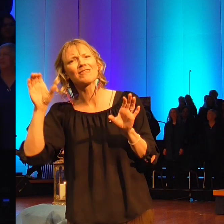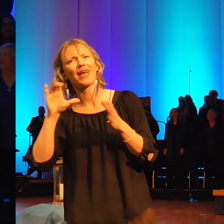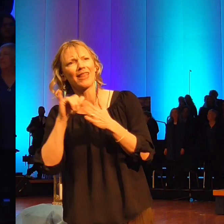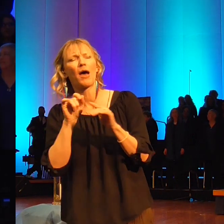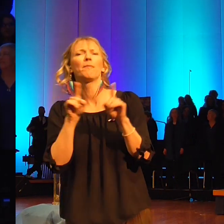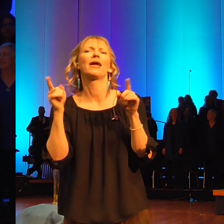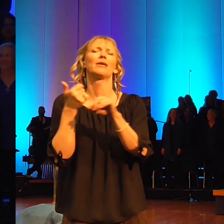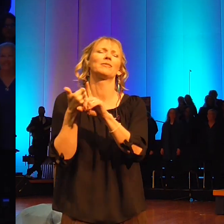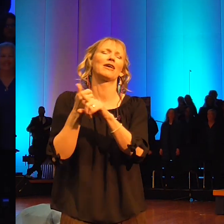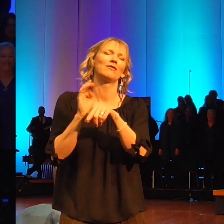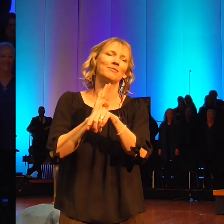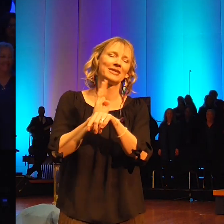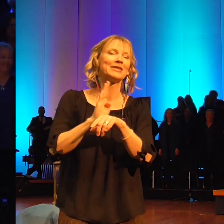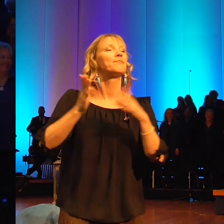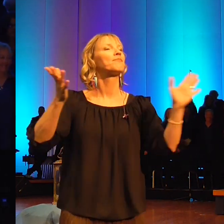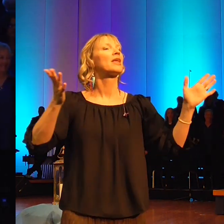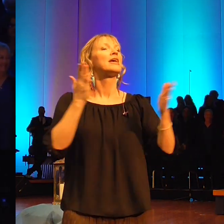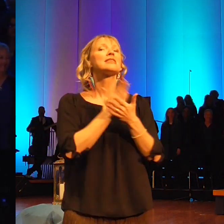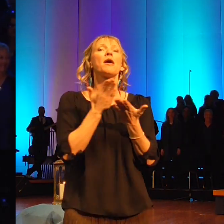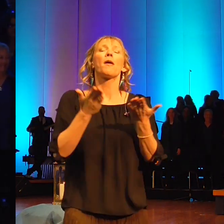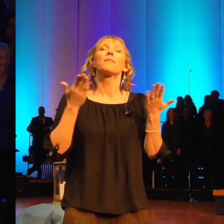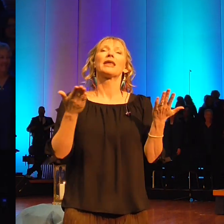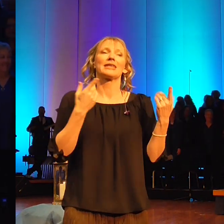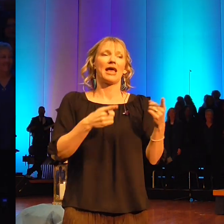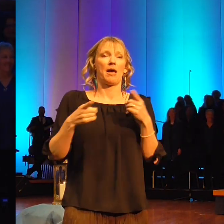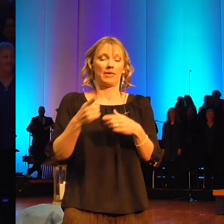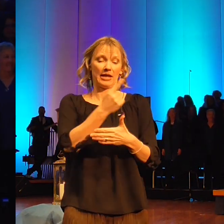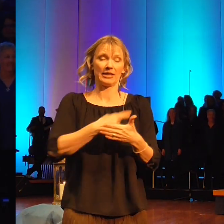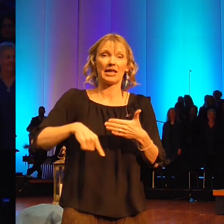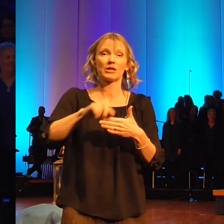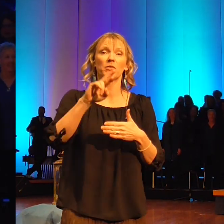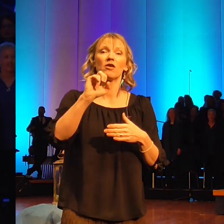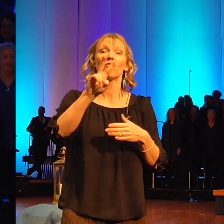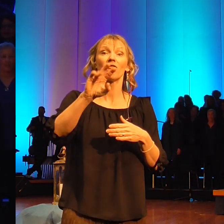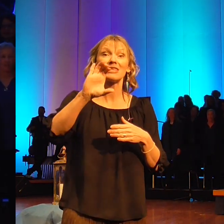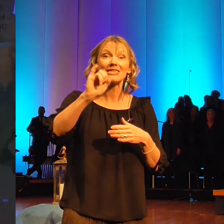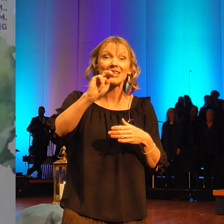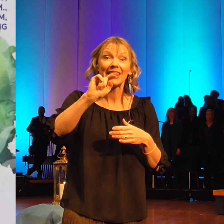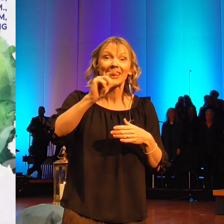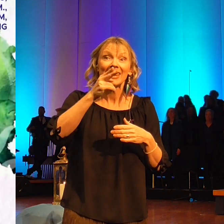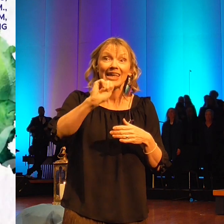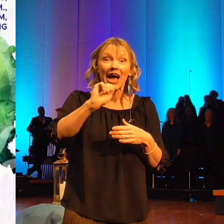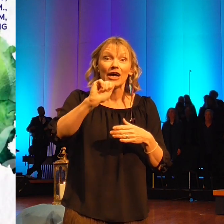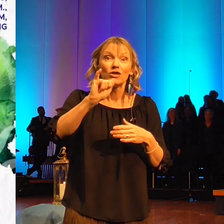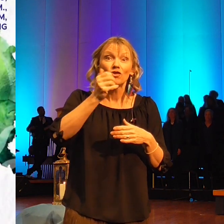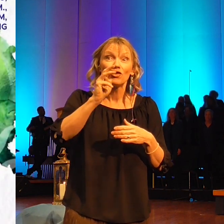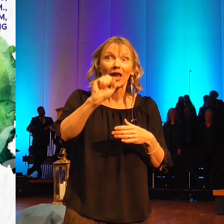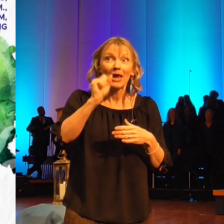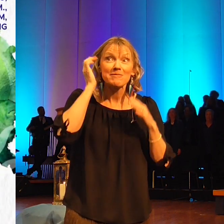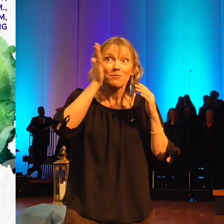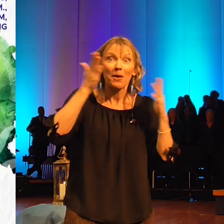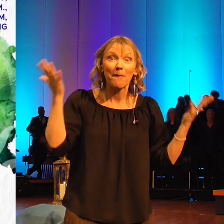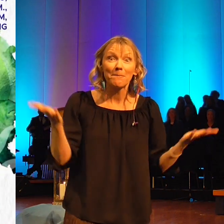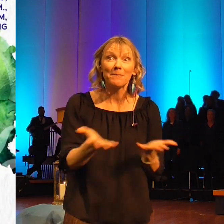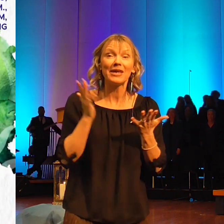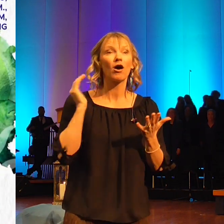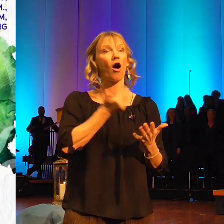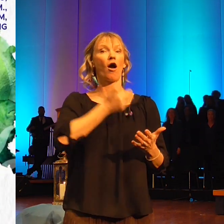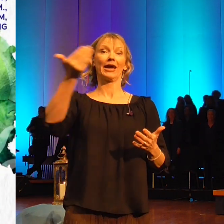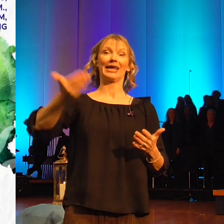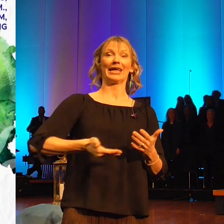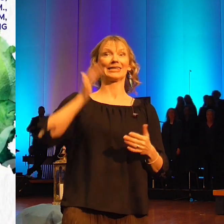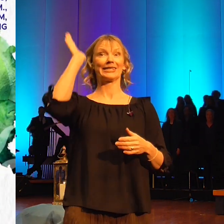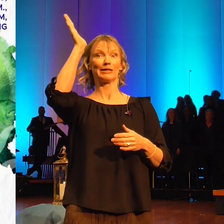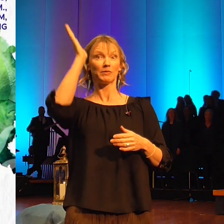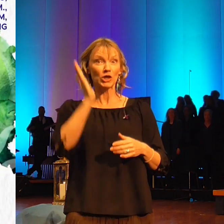So here's some stuff that's coming up. Next week, Reverend Cynthia James is going to be here. It's going to be our guest speaker.